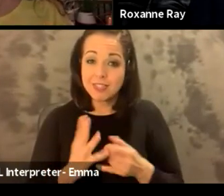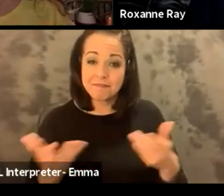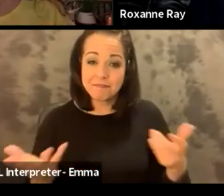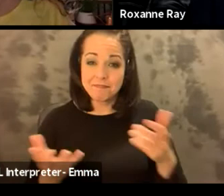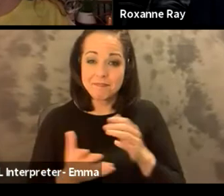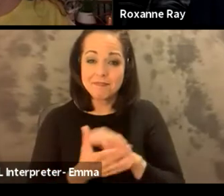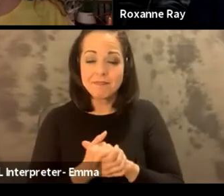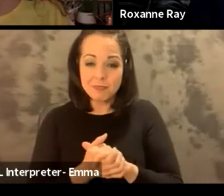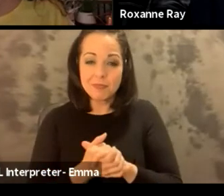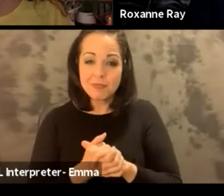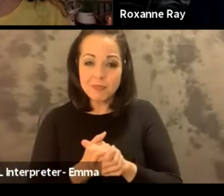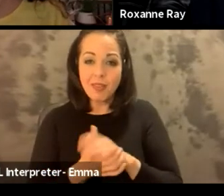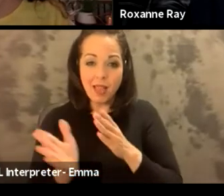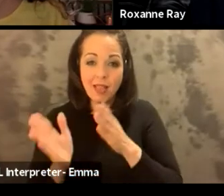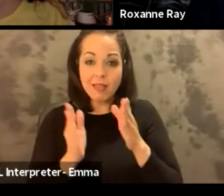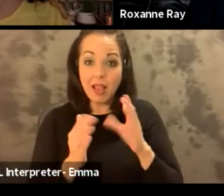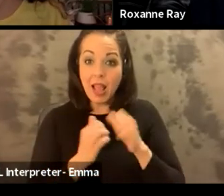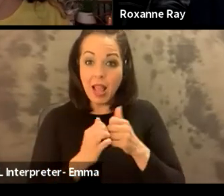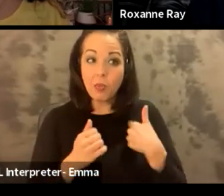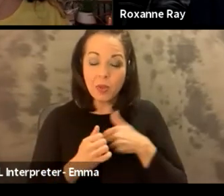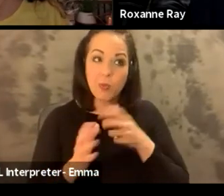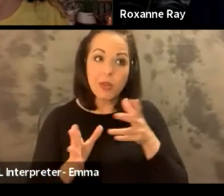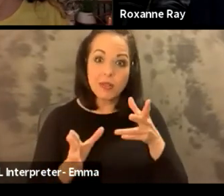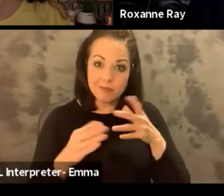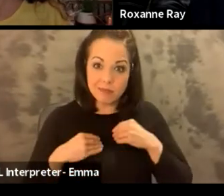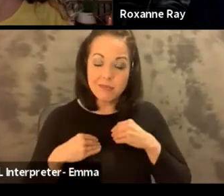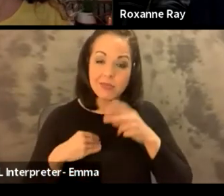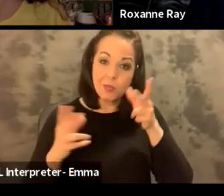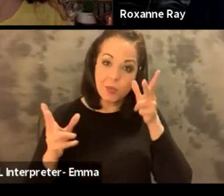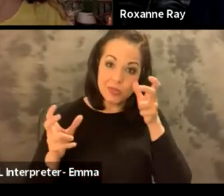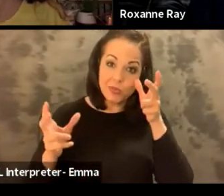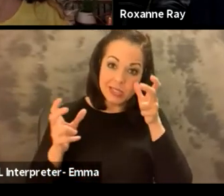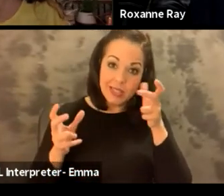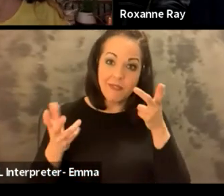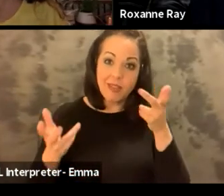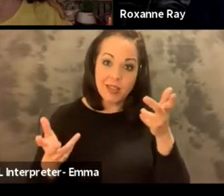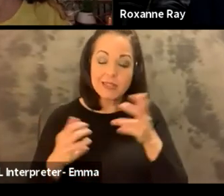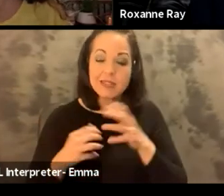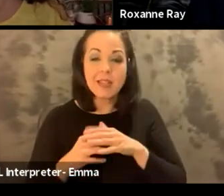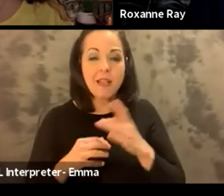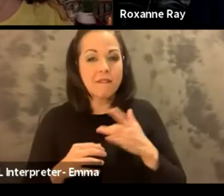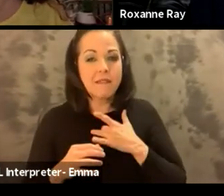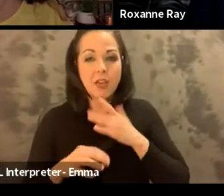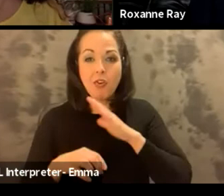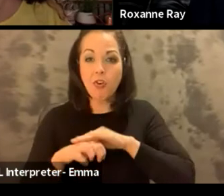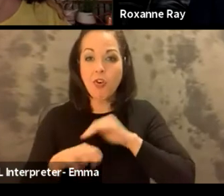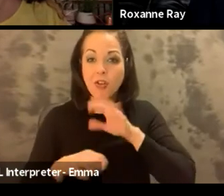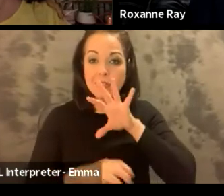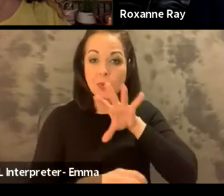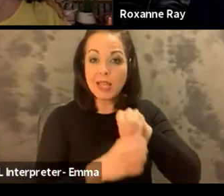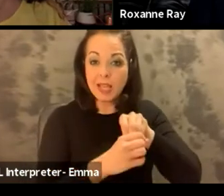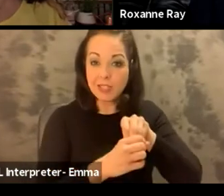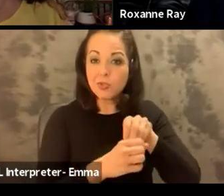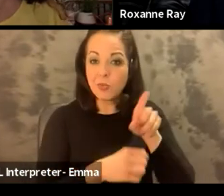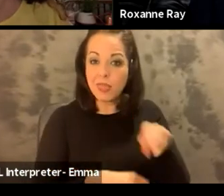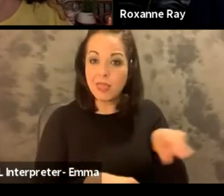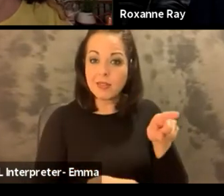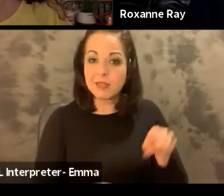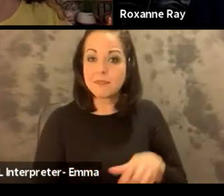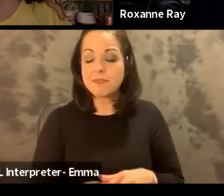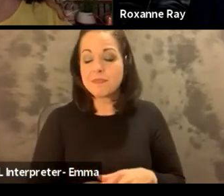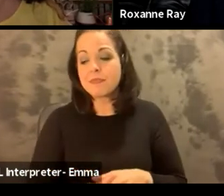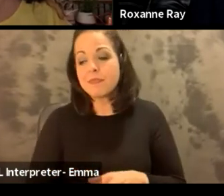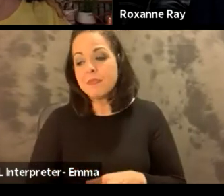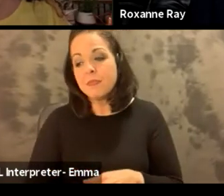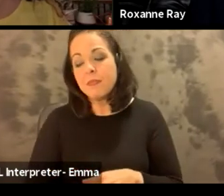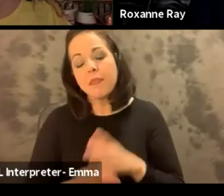of then how we would receive it and how we would feel called to engage with it.